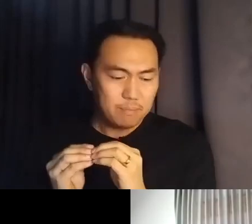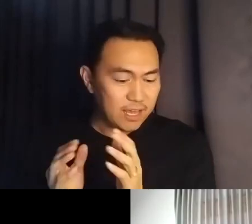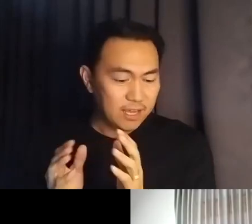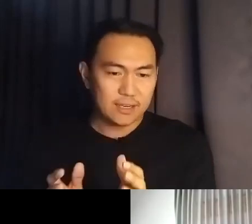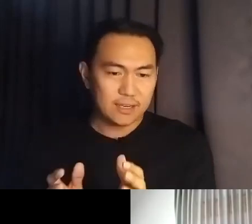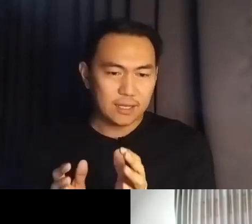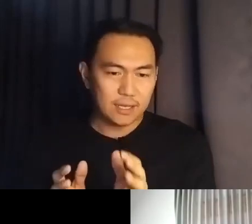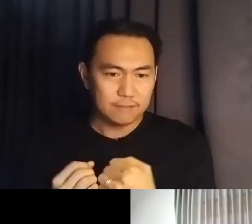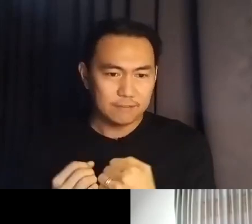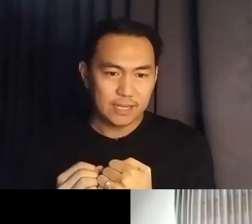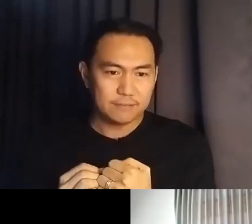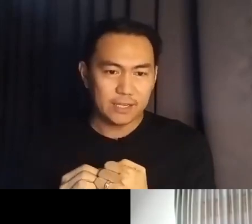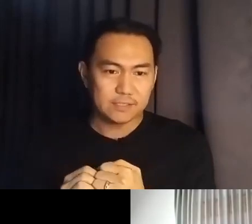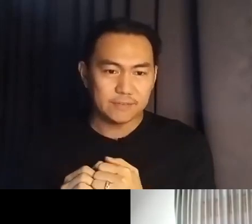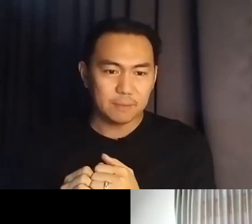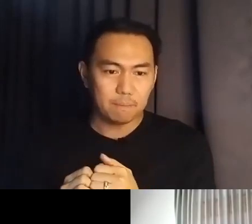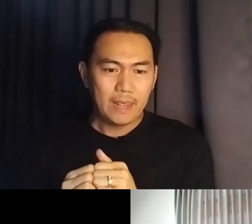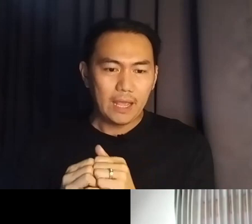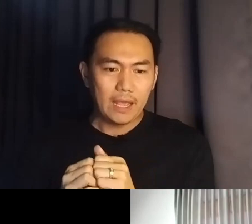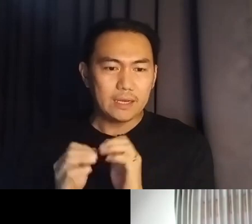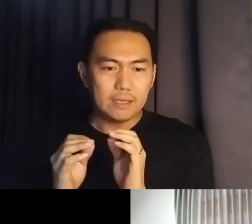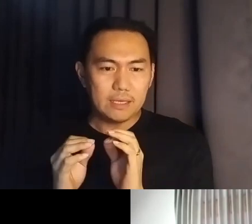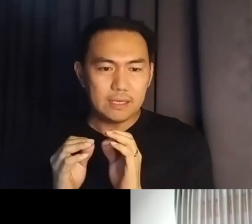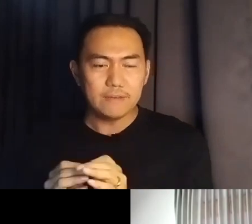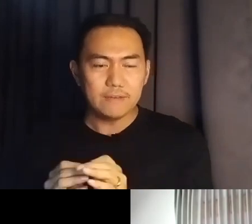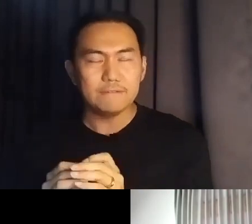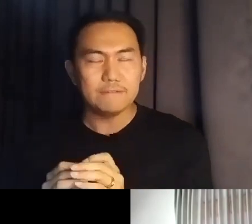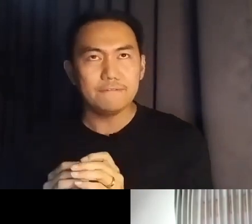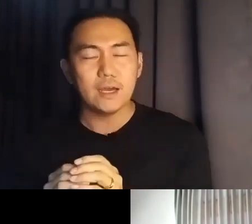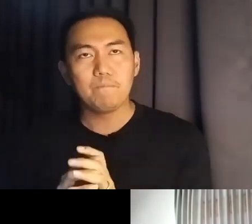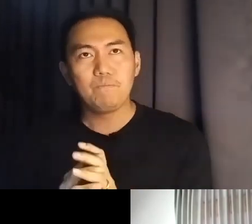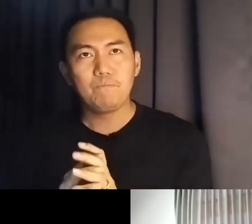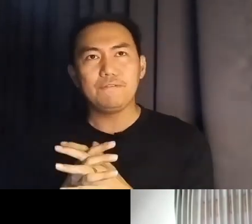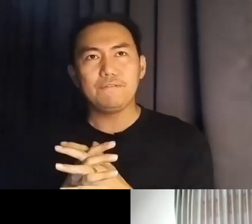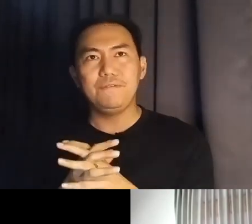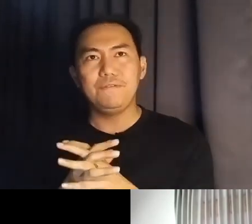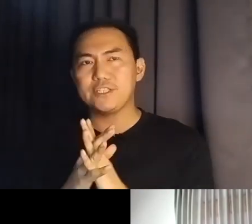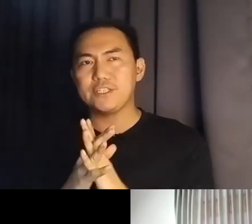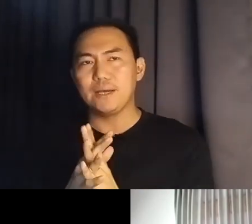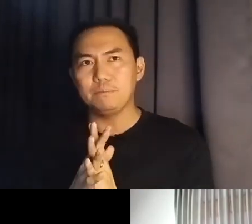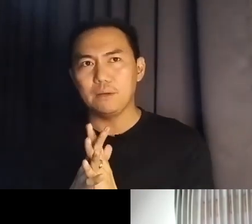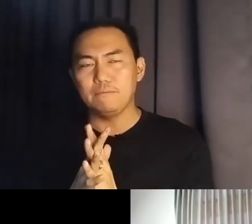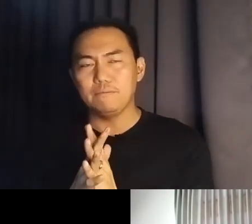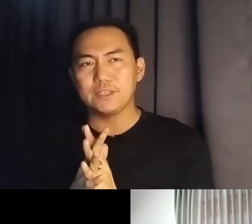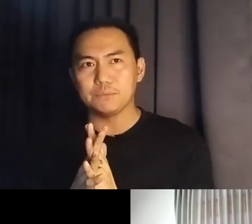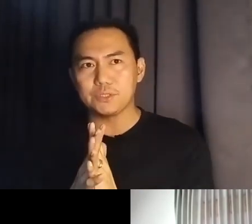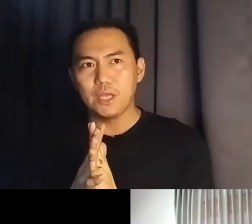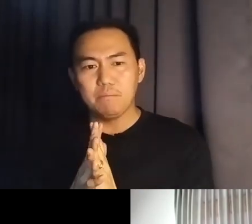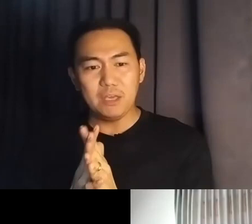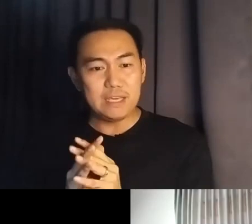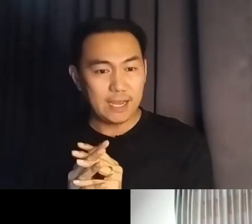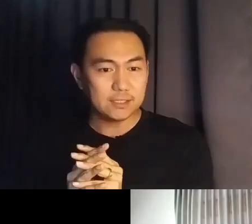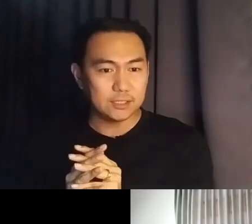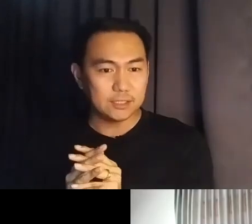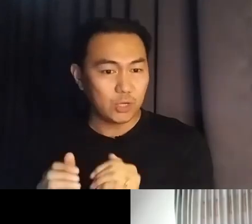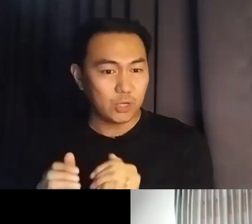maybe they can self-identify as victim. And even if they are, if some victims may